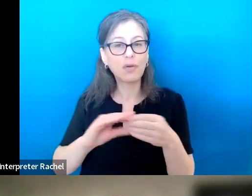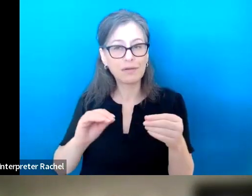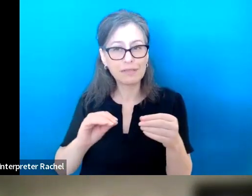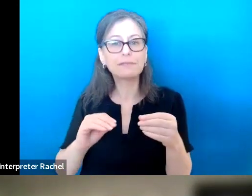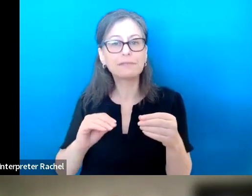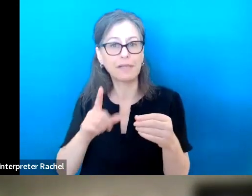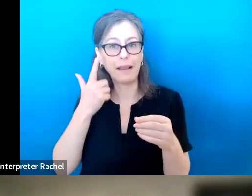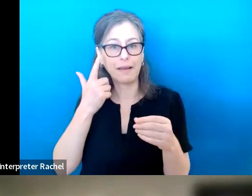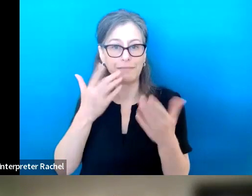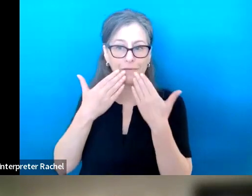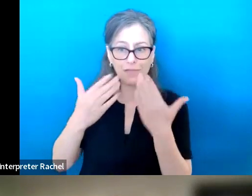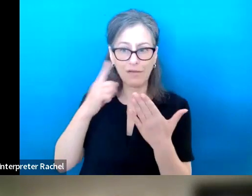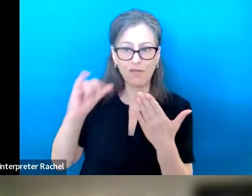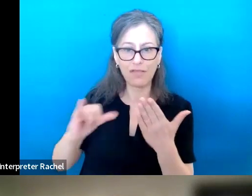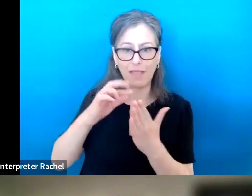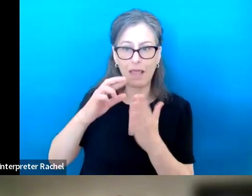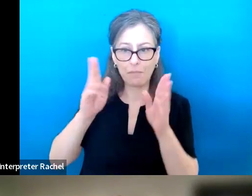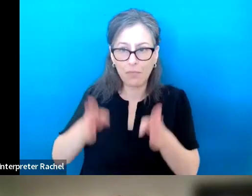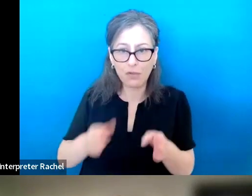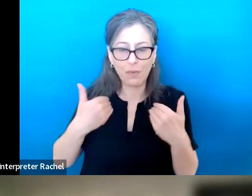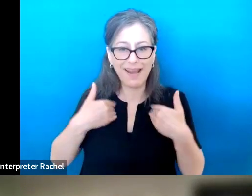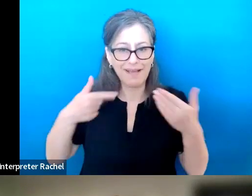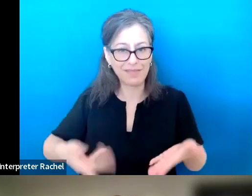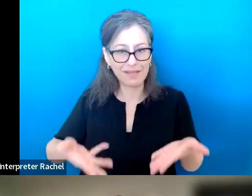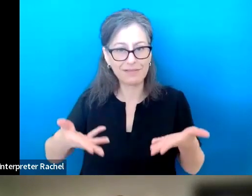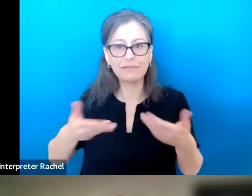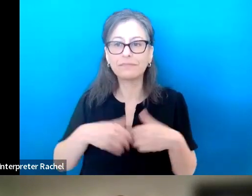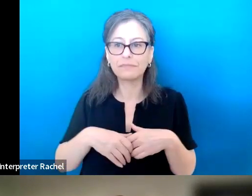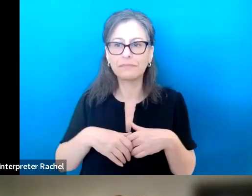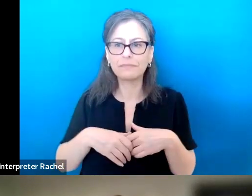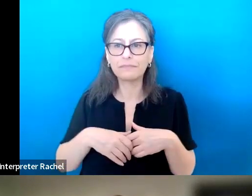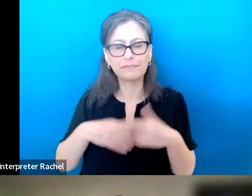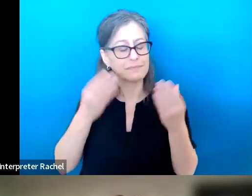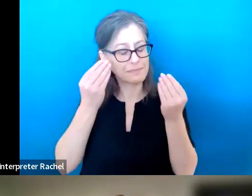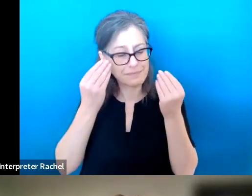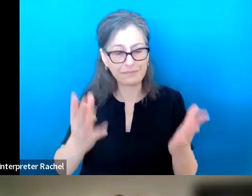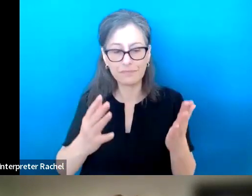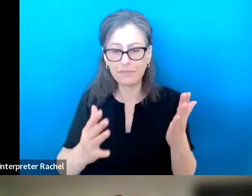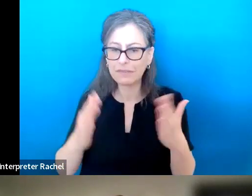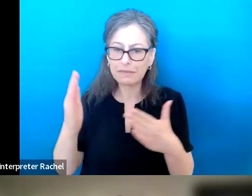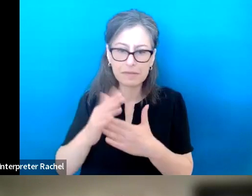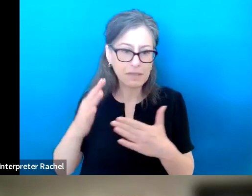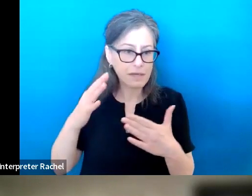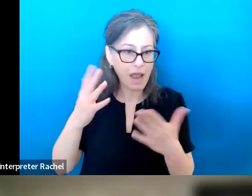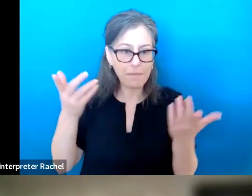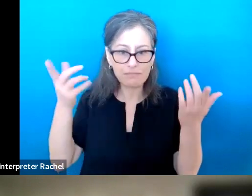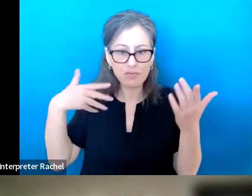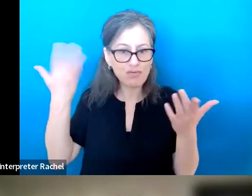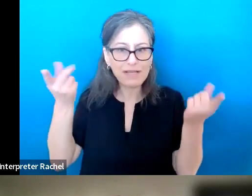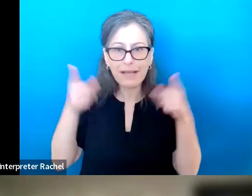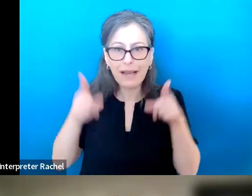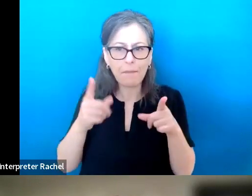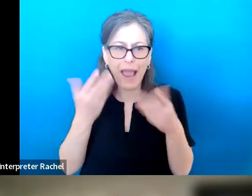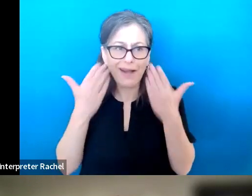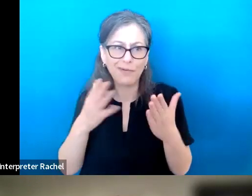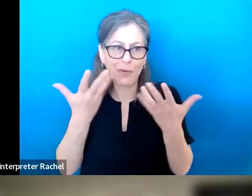thanks to her that as a result, we have this. And loads of like the most crazy moments within the film. I don't know how much of the plot